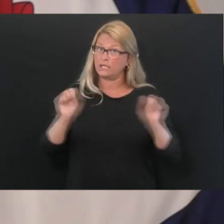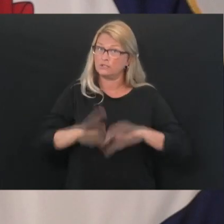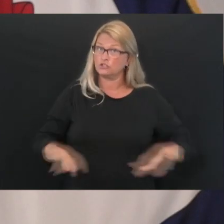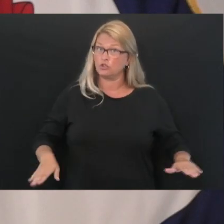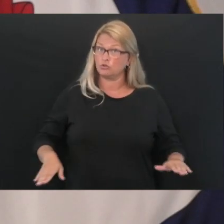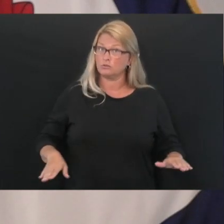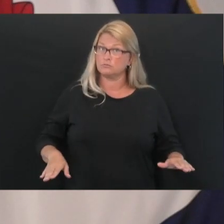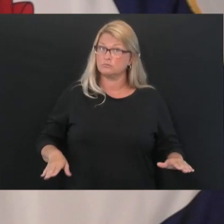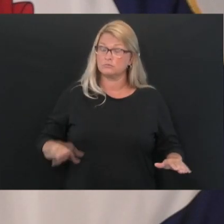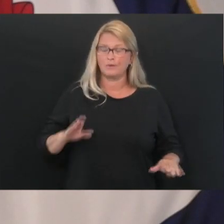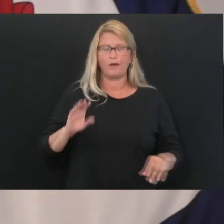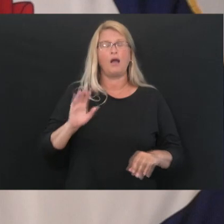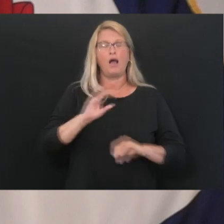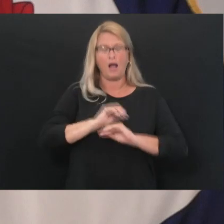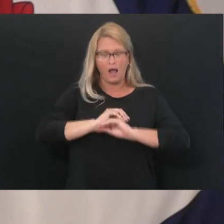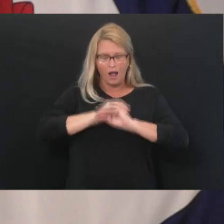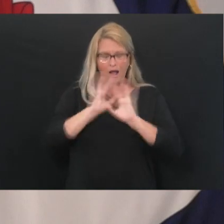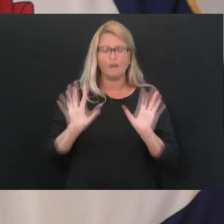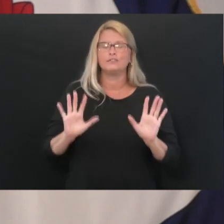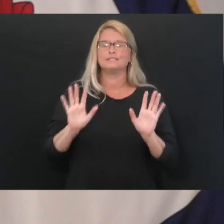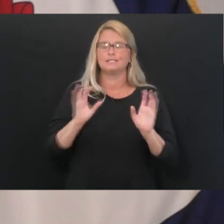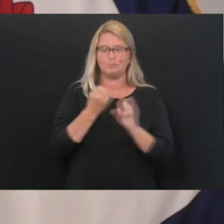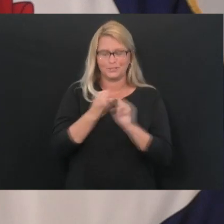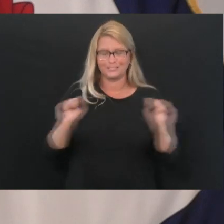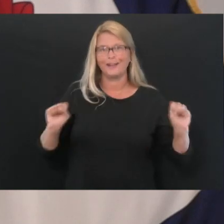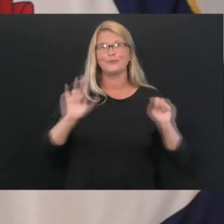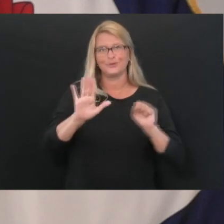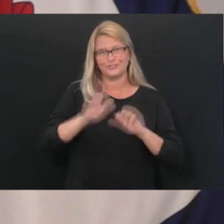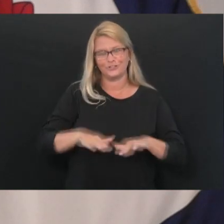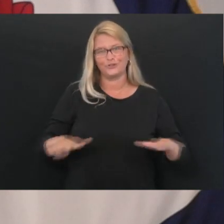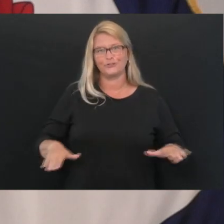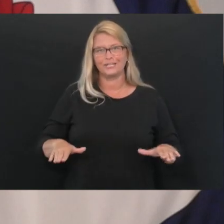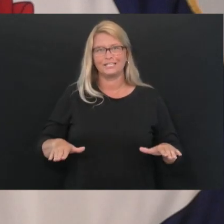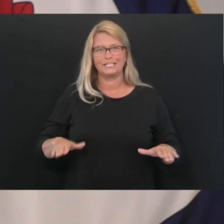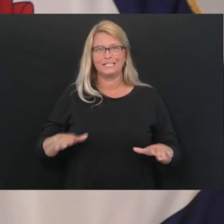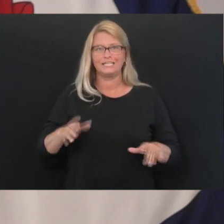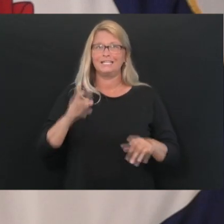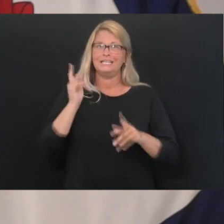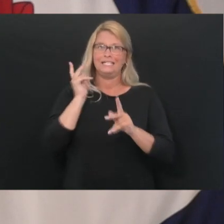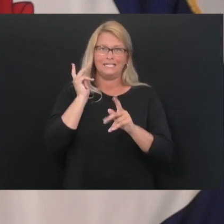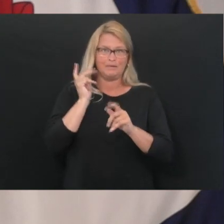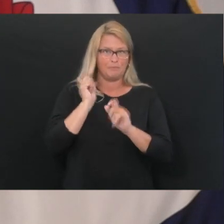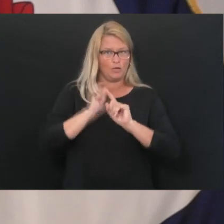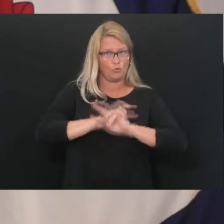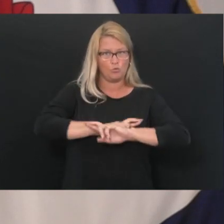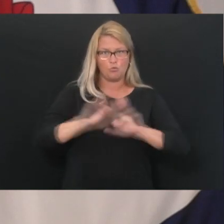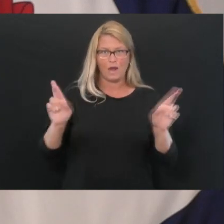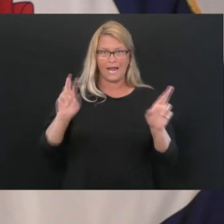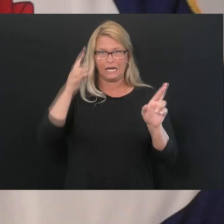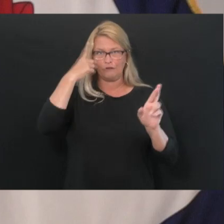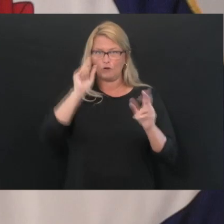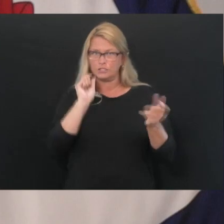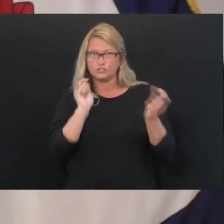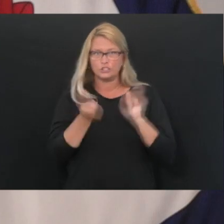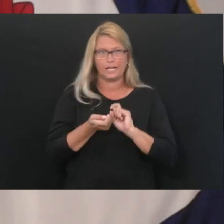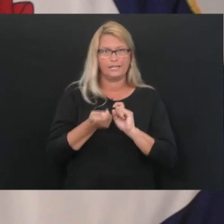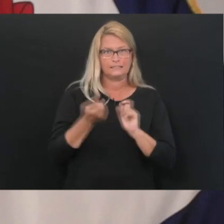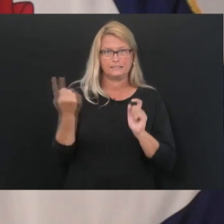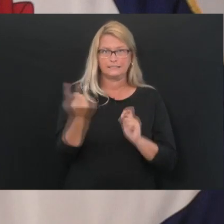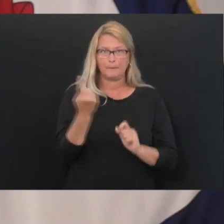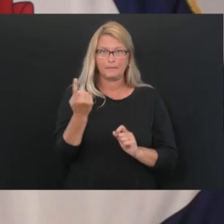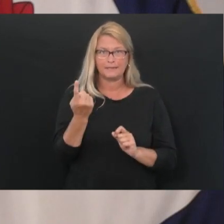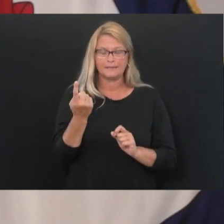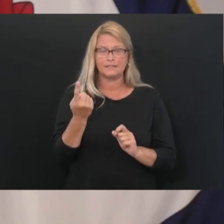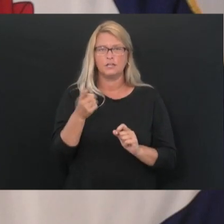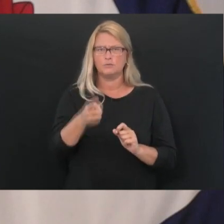No question about that. We got to keep our head up, and we got to keep being fluid and be able to move. But you're dead right in